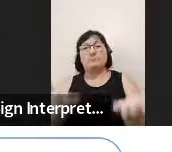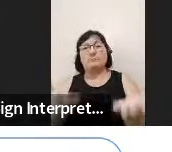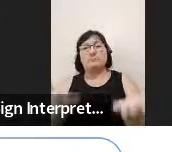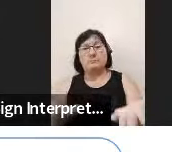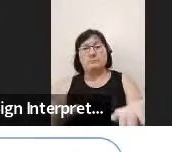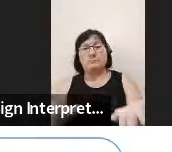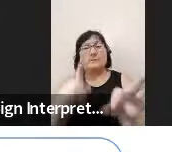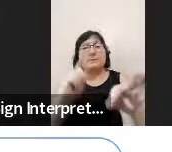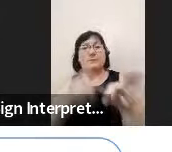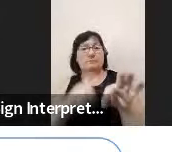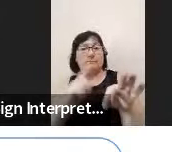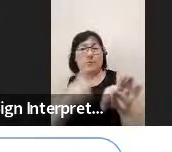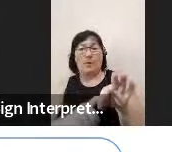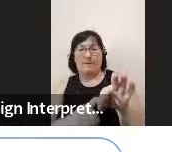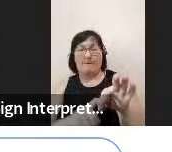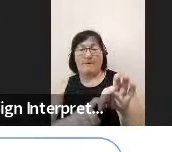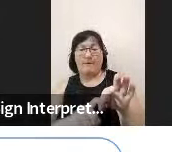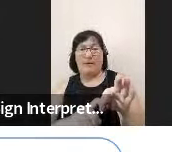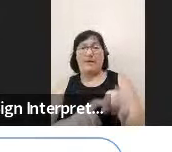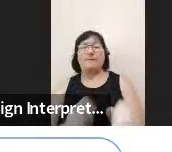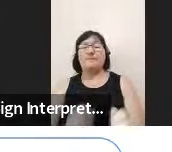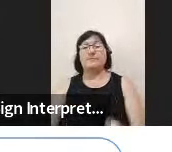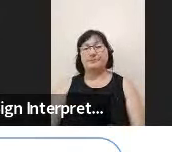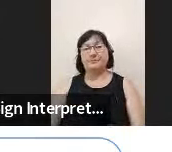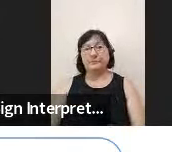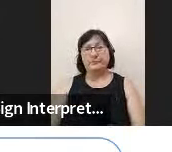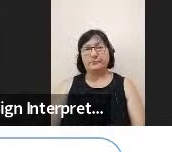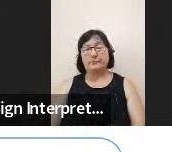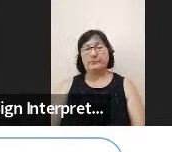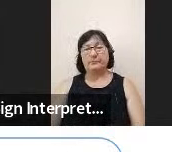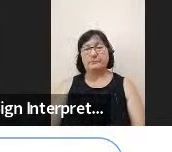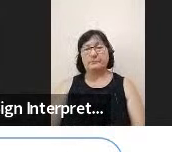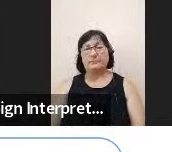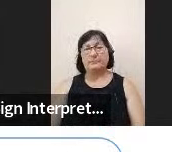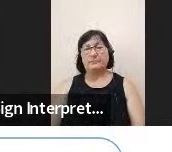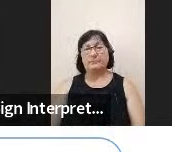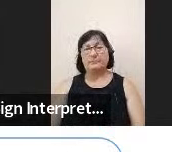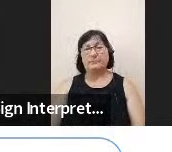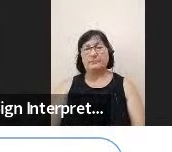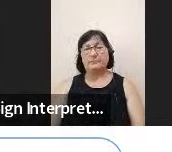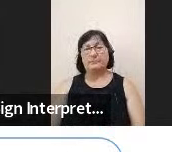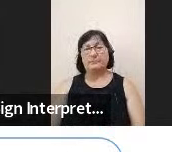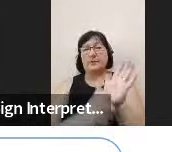AEOS. So that has then, the legislation was published in July